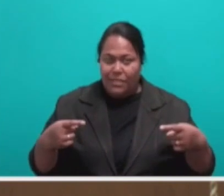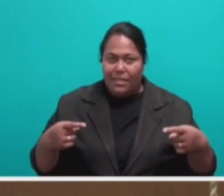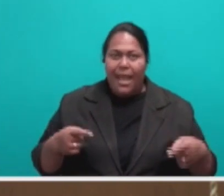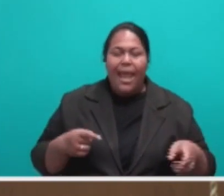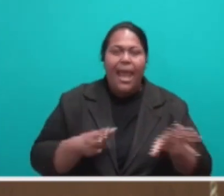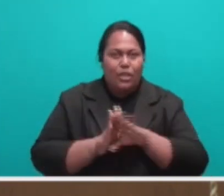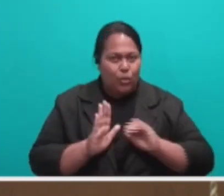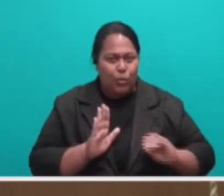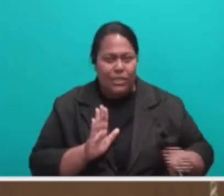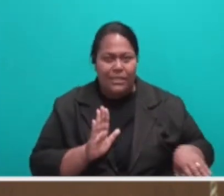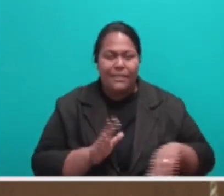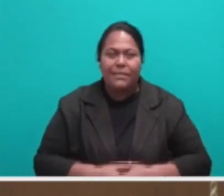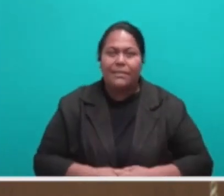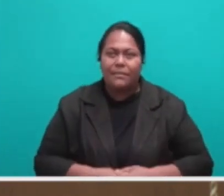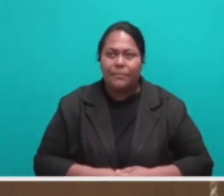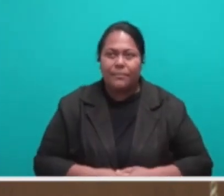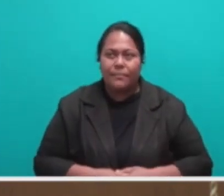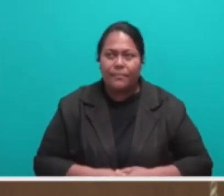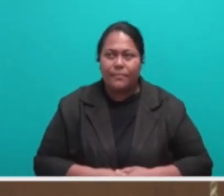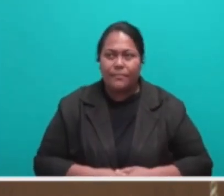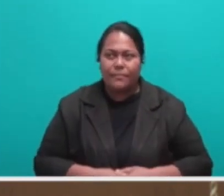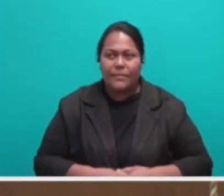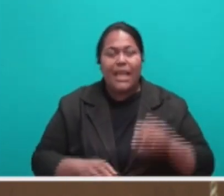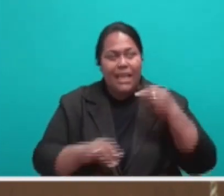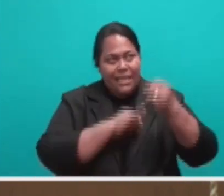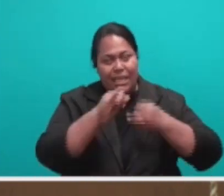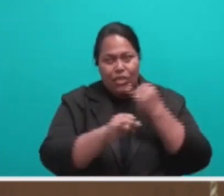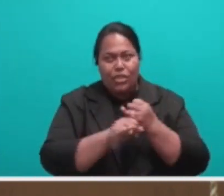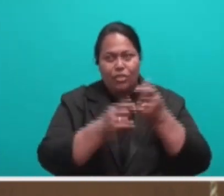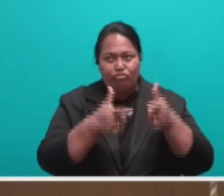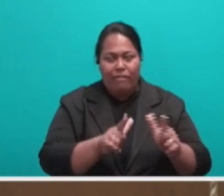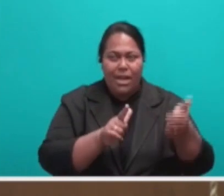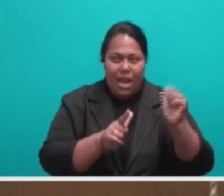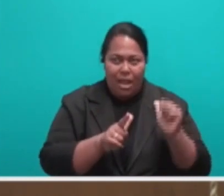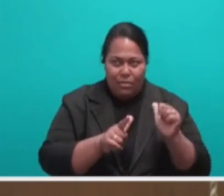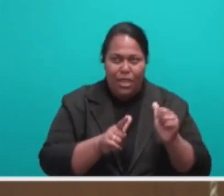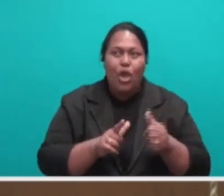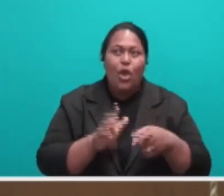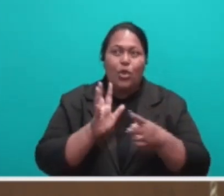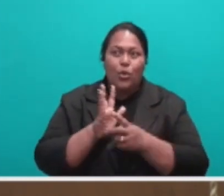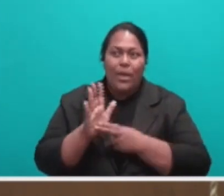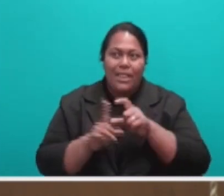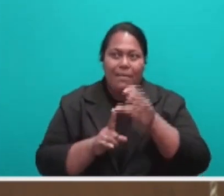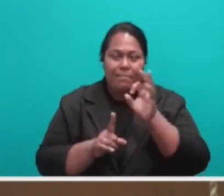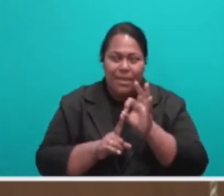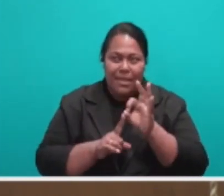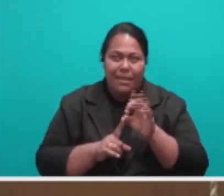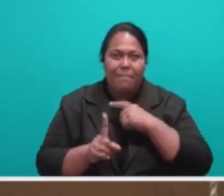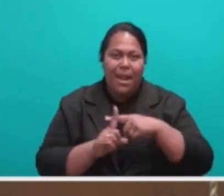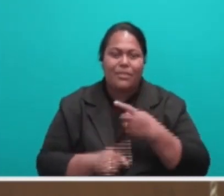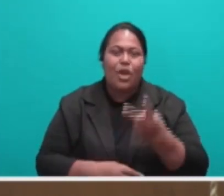excluded, Overseas Travelling Allowance, UNDP Subsistence Allowance plus